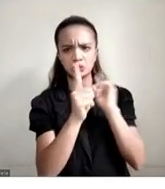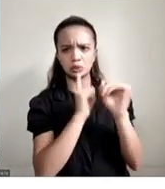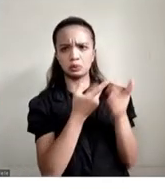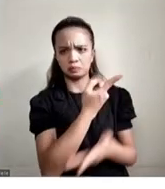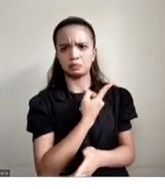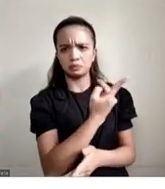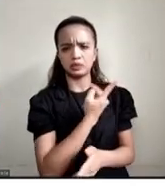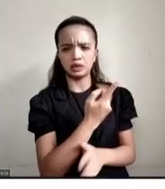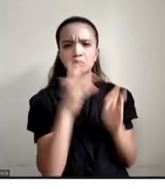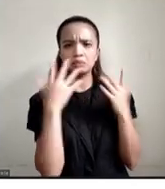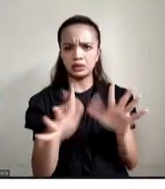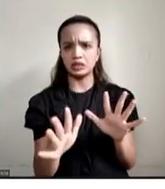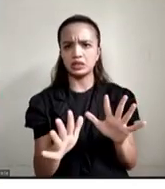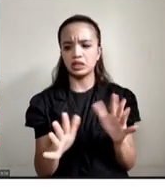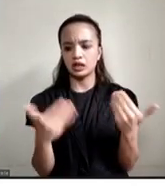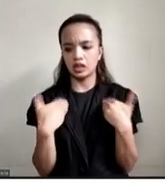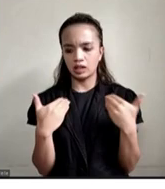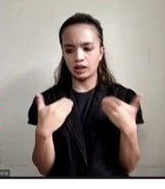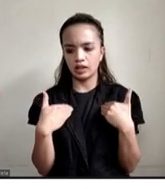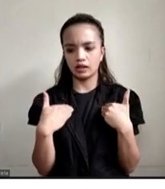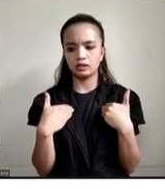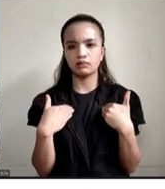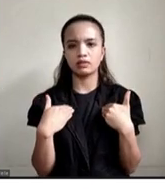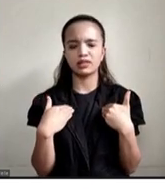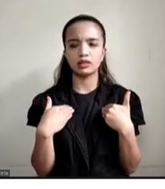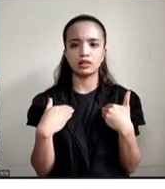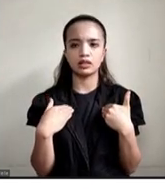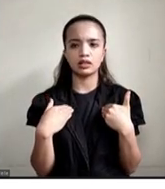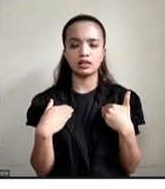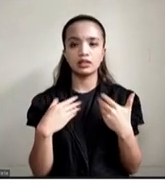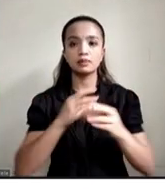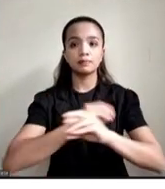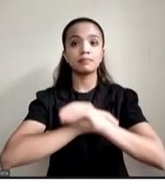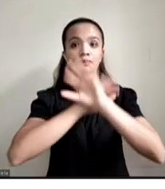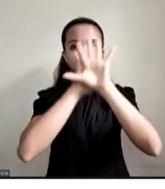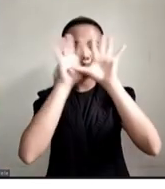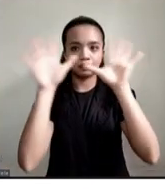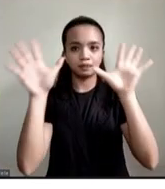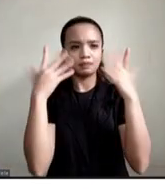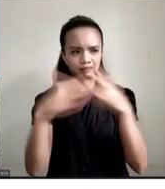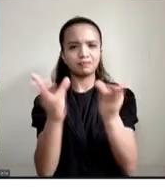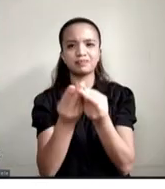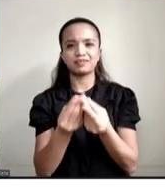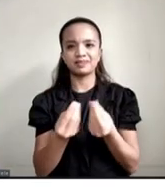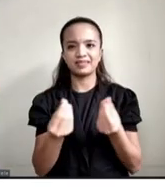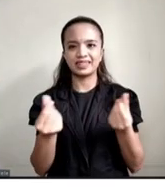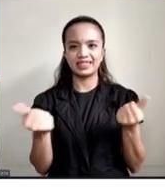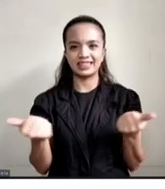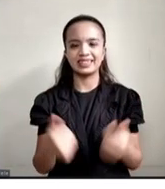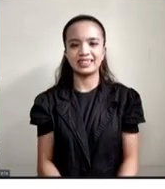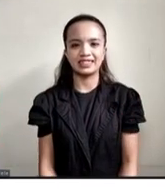already. So parang nagkaroon na kami ng ano ba yan, clearing of the air. Kumbaga.